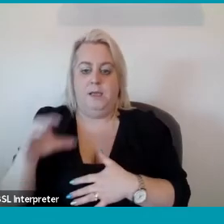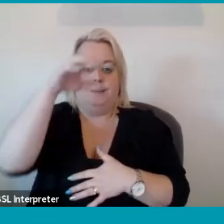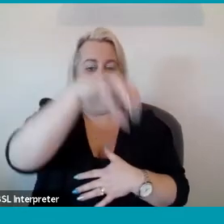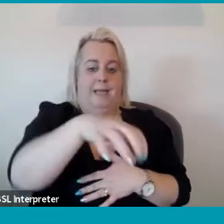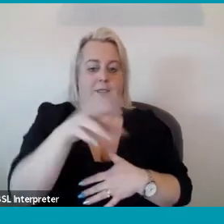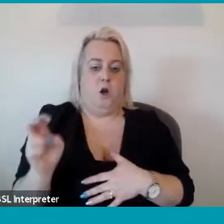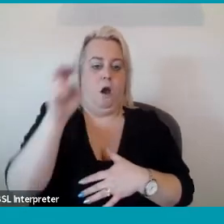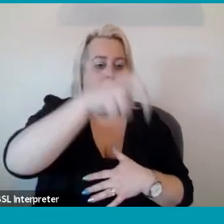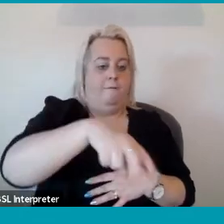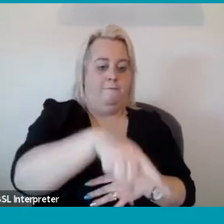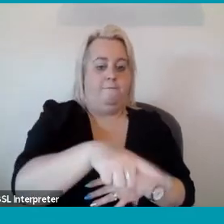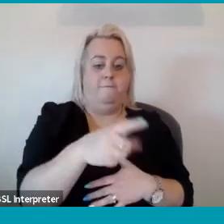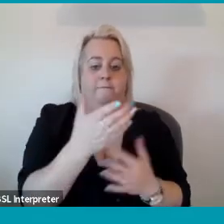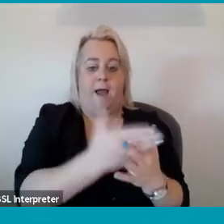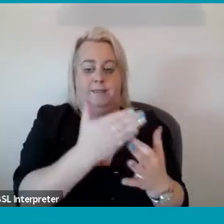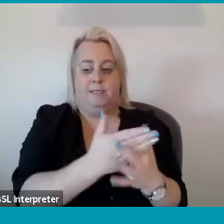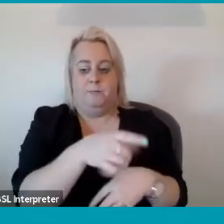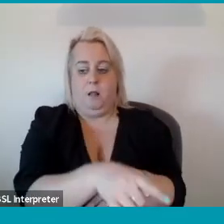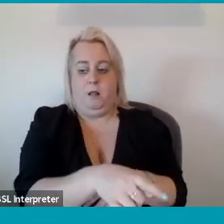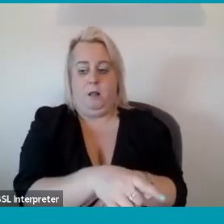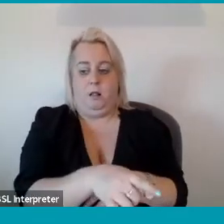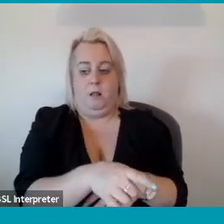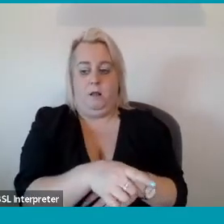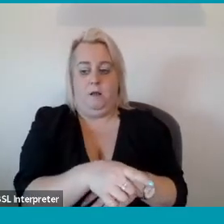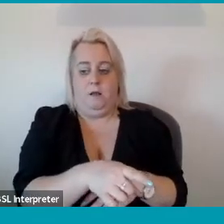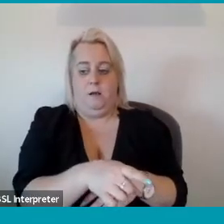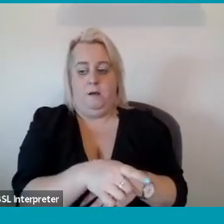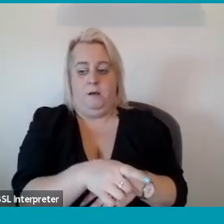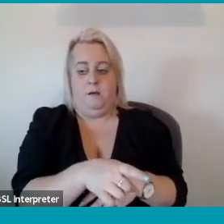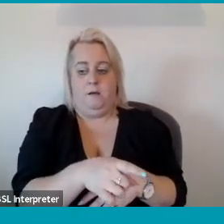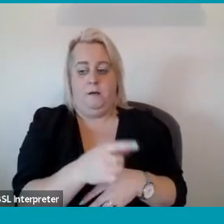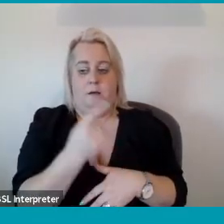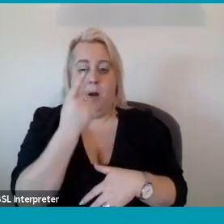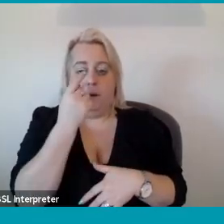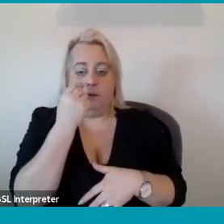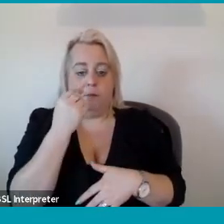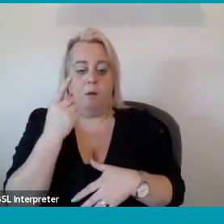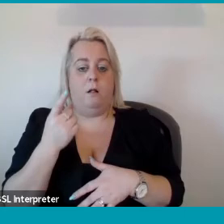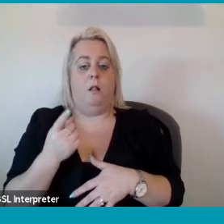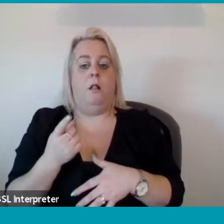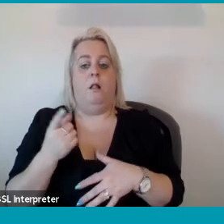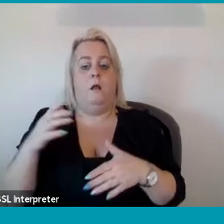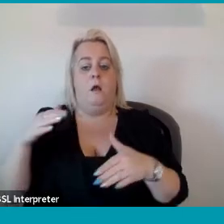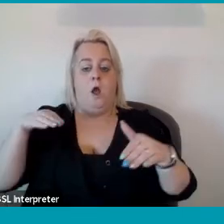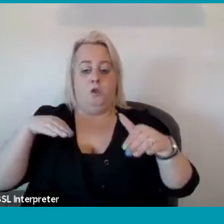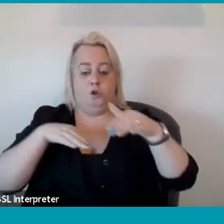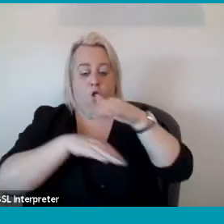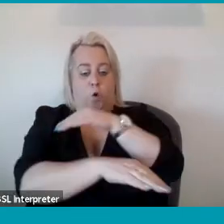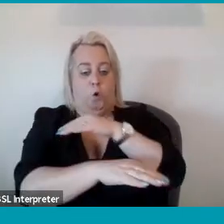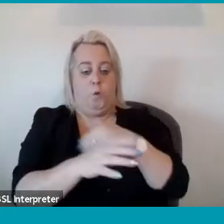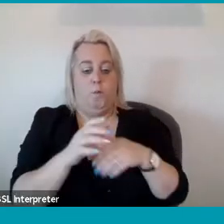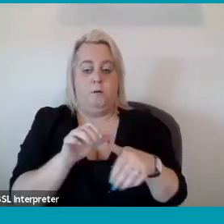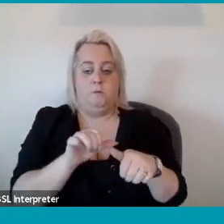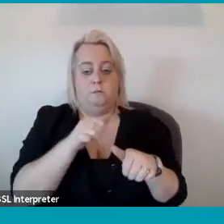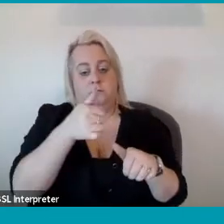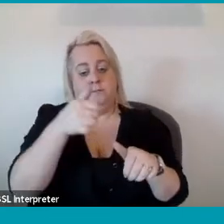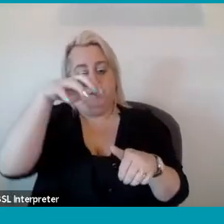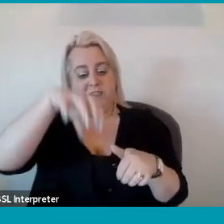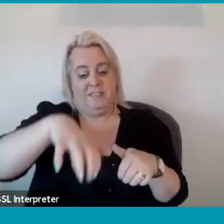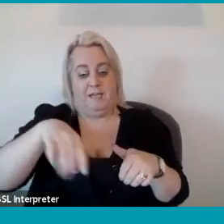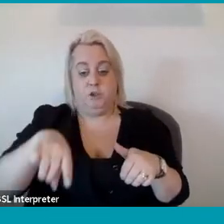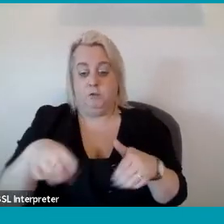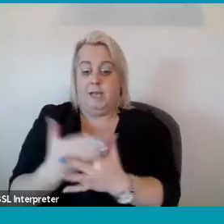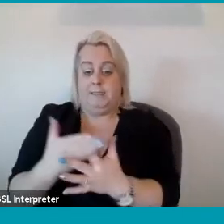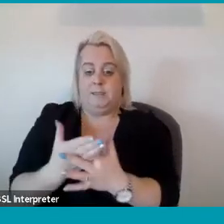a tube station that's normally wheelchair accessible, but the lift isn't working today? I'm going to have to know which other station to get